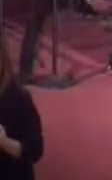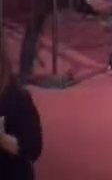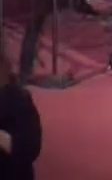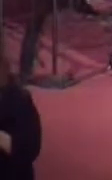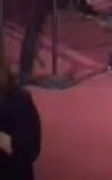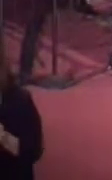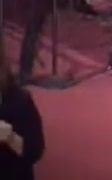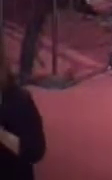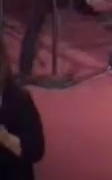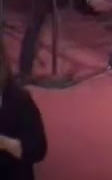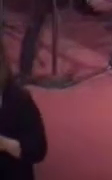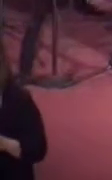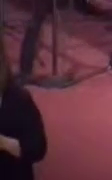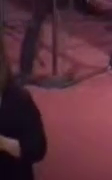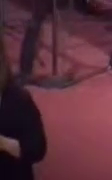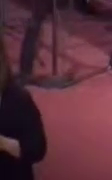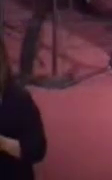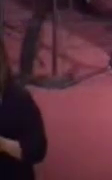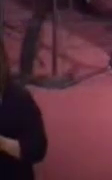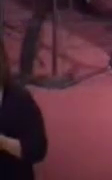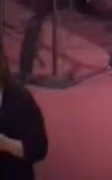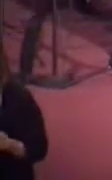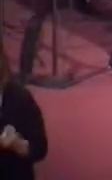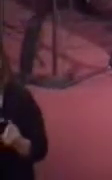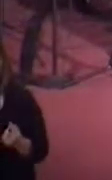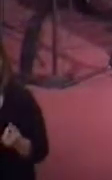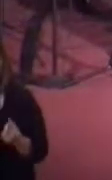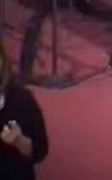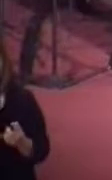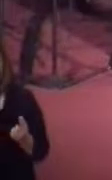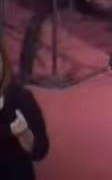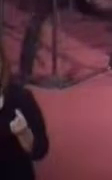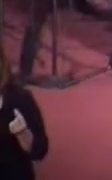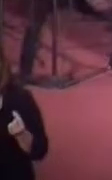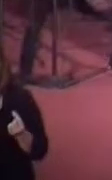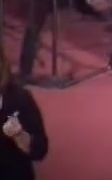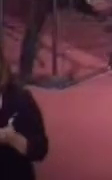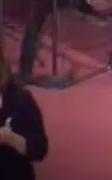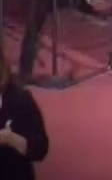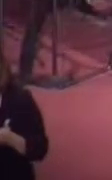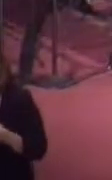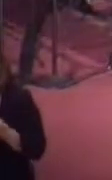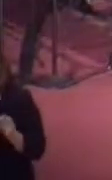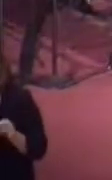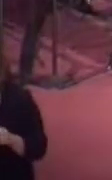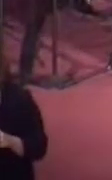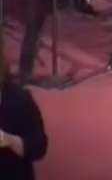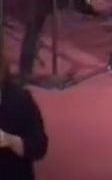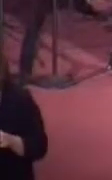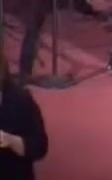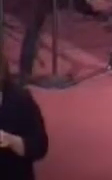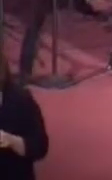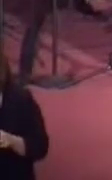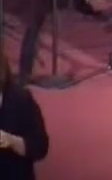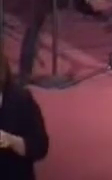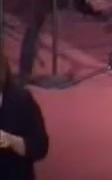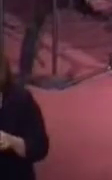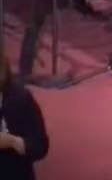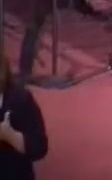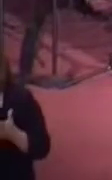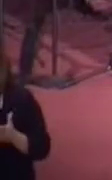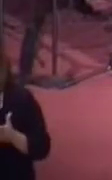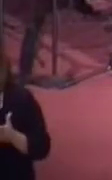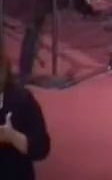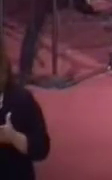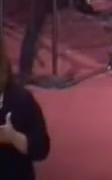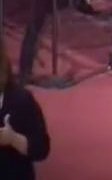deal with persecution? What would God tell Daniel to do? Well, check this scripture out in 1 Peter chapter 4, verses 12 through 13.